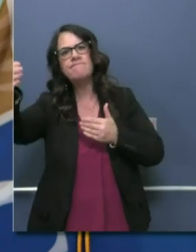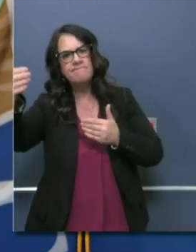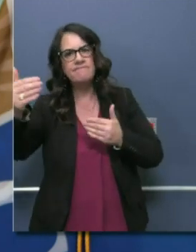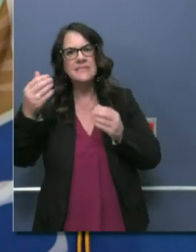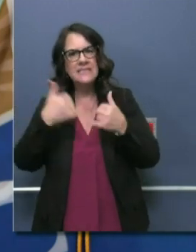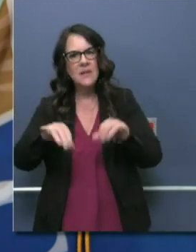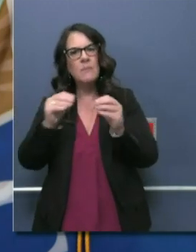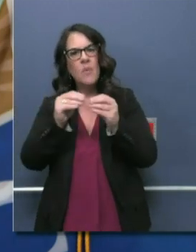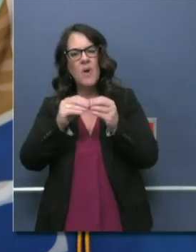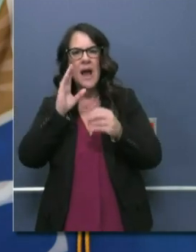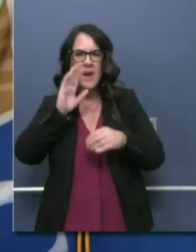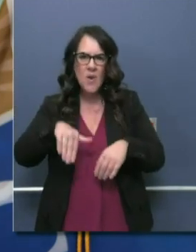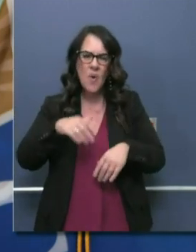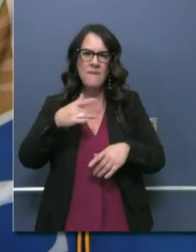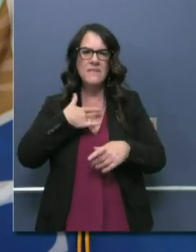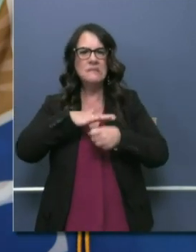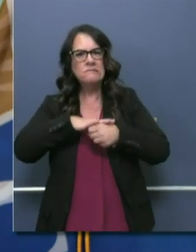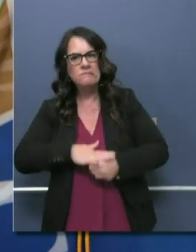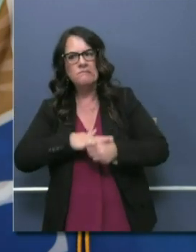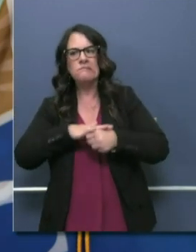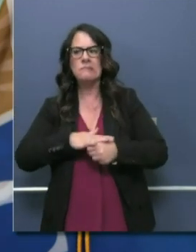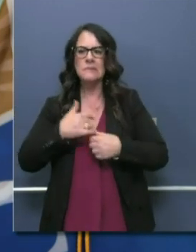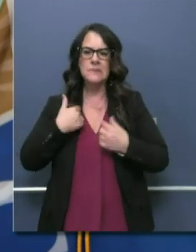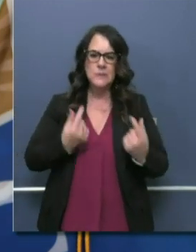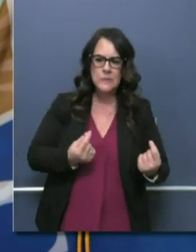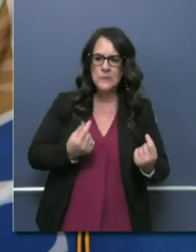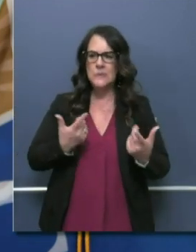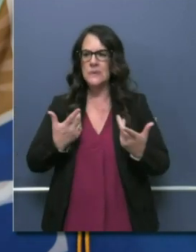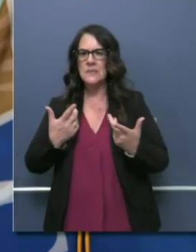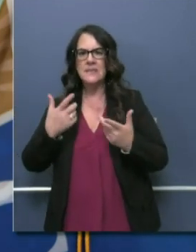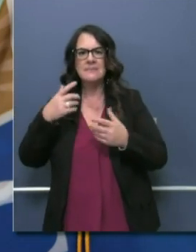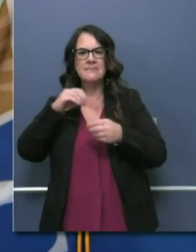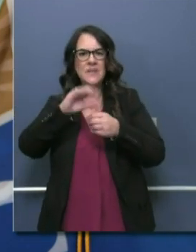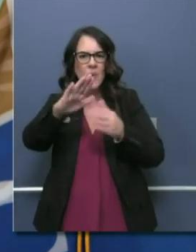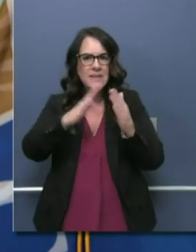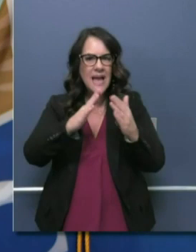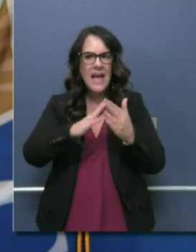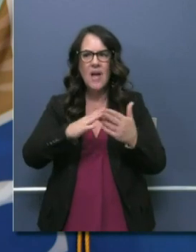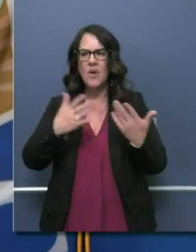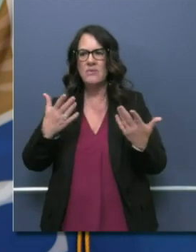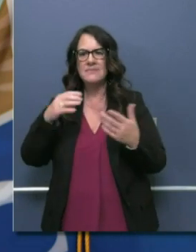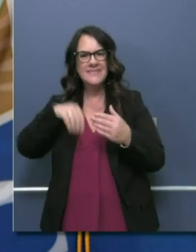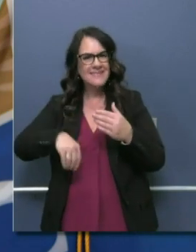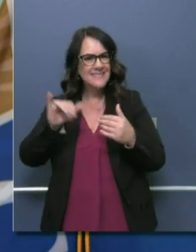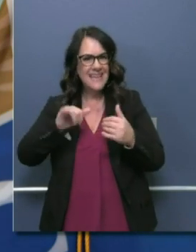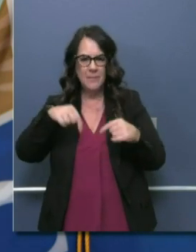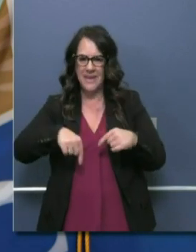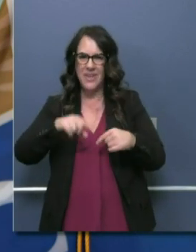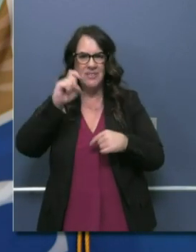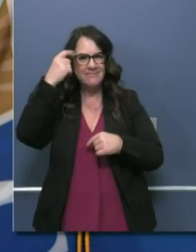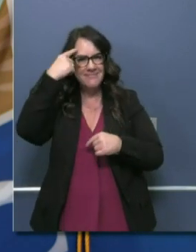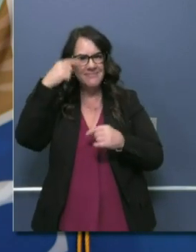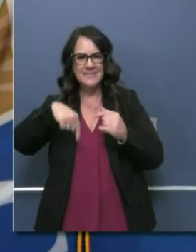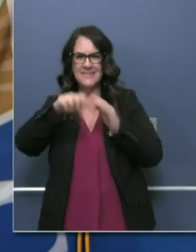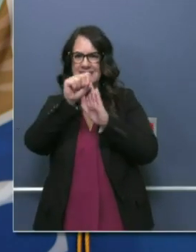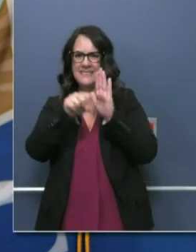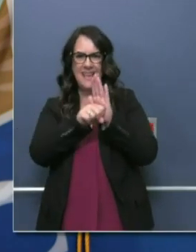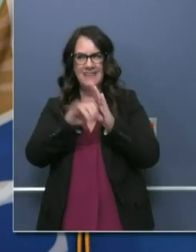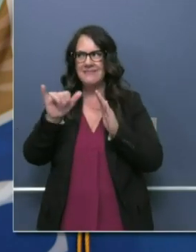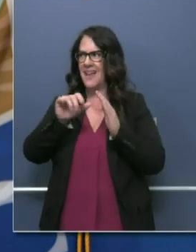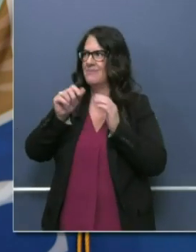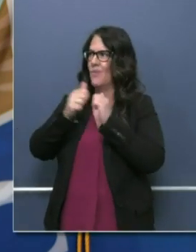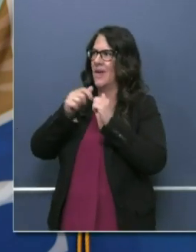sort of stress and push and pull locally, regionally, and statewide, and even federally. We'll get through this, and we'll get through it